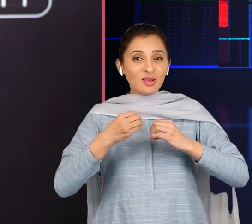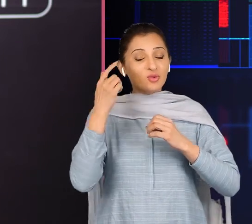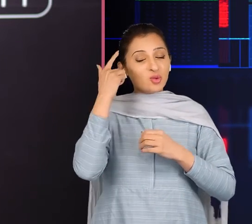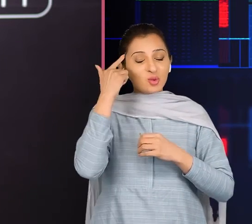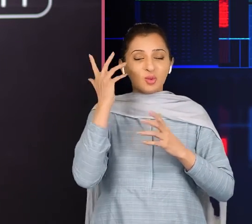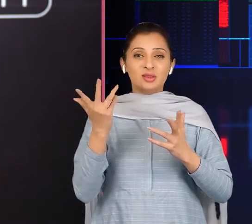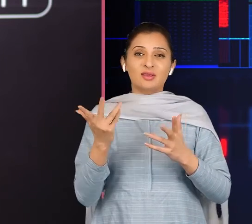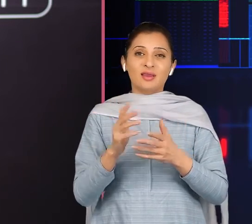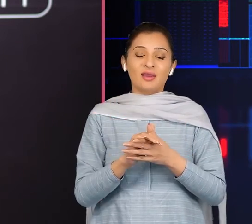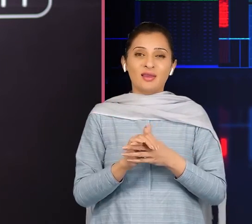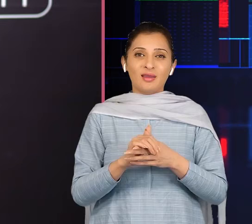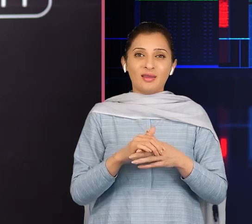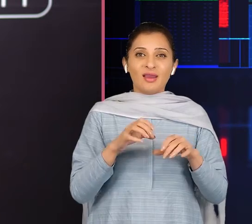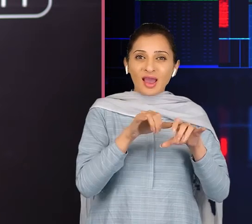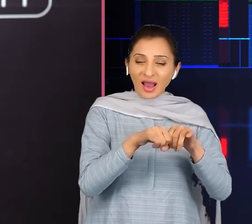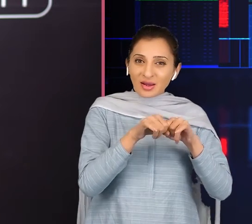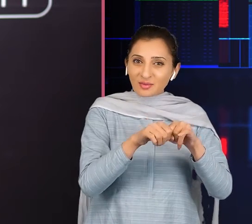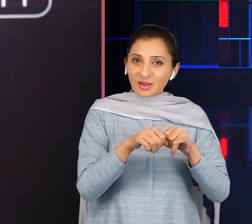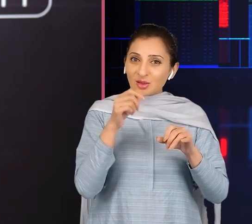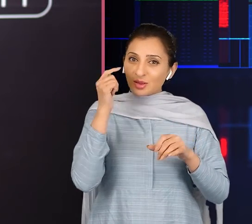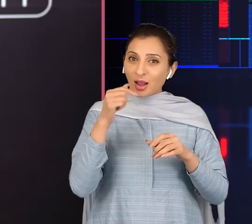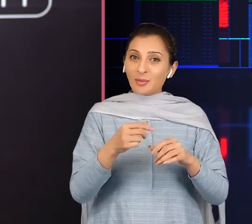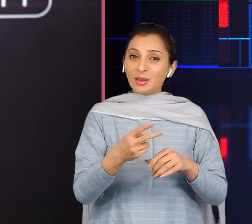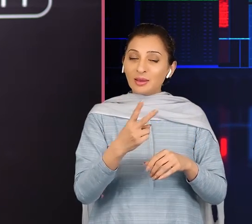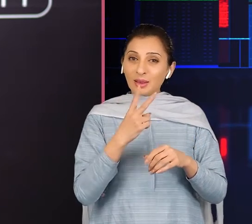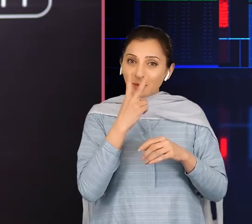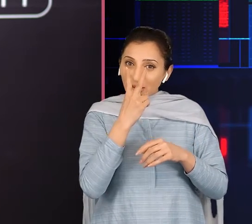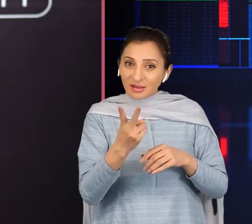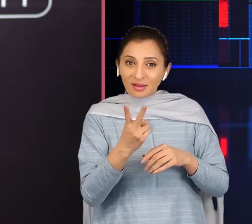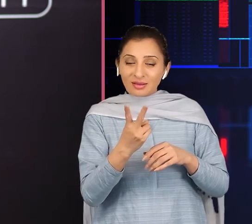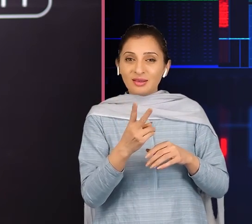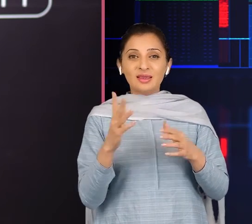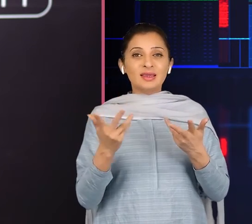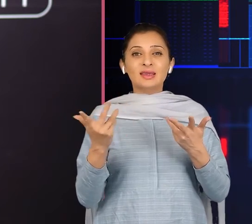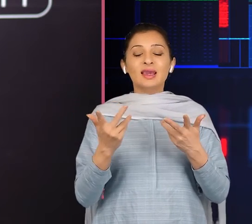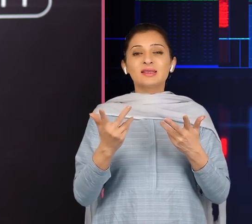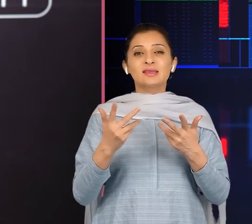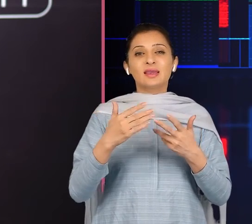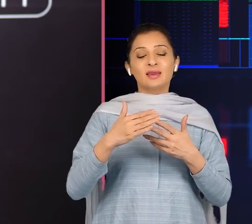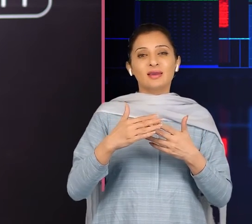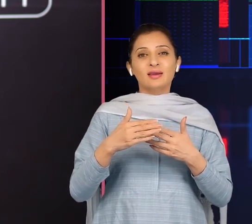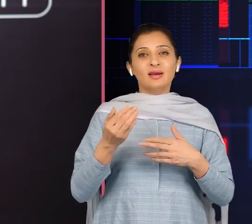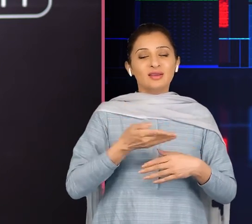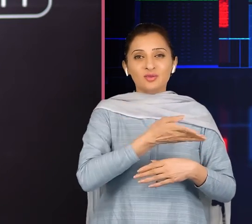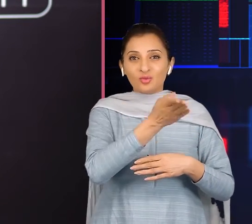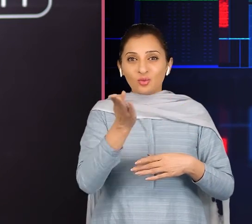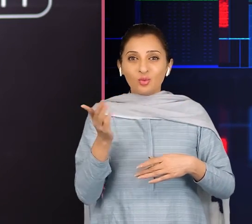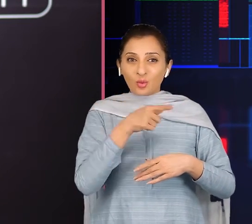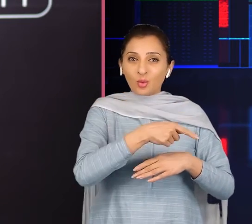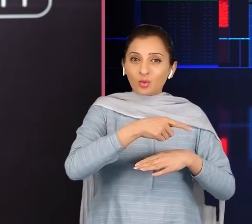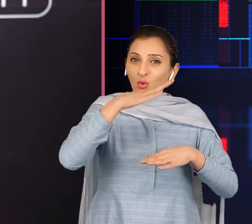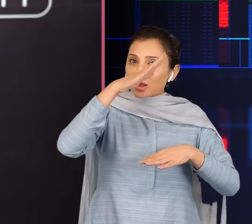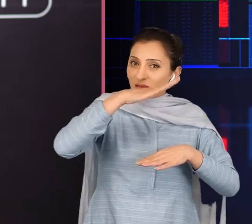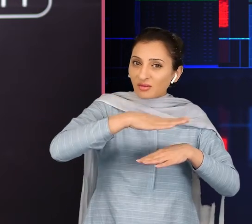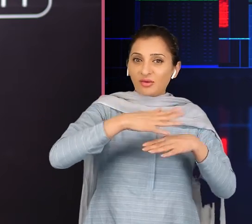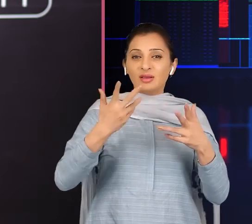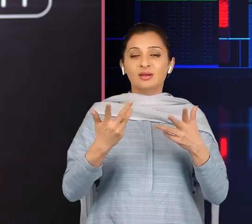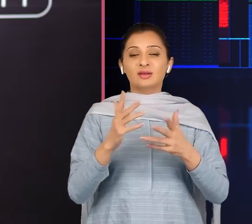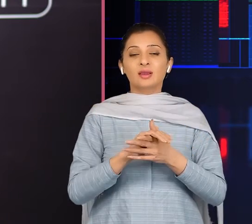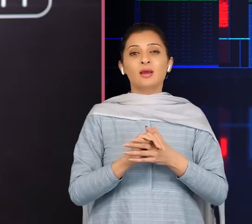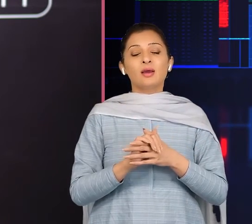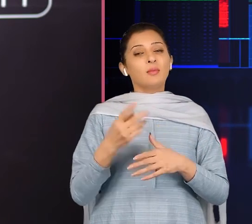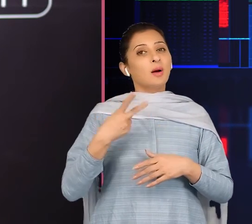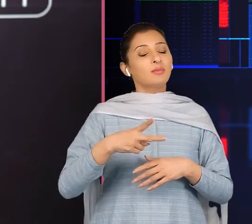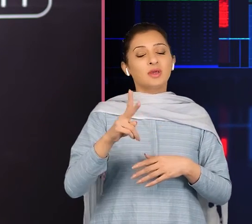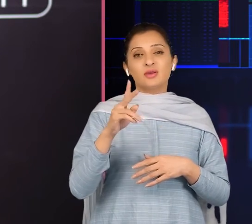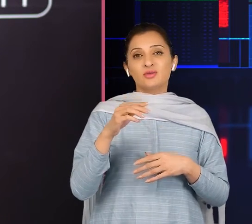of, showing us what they feel like, showing us how, these situations affect them.